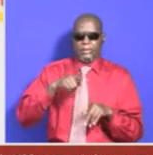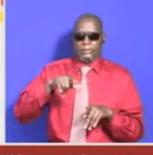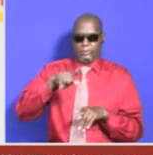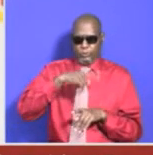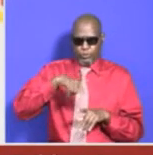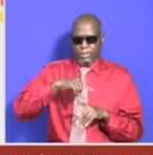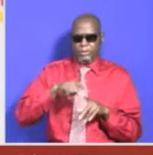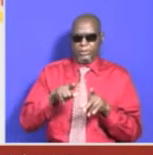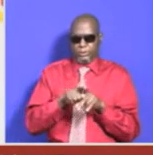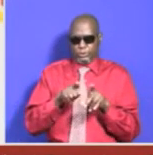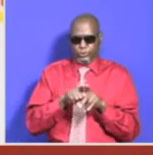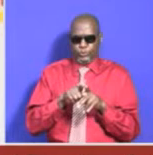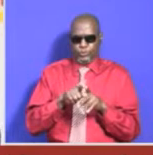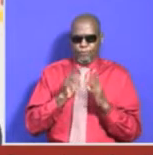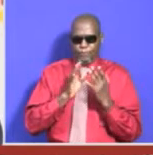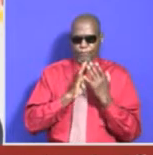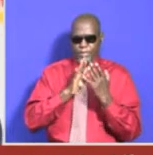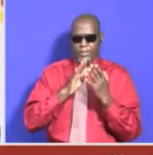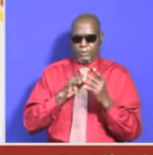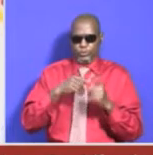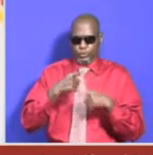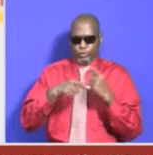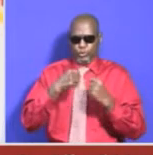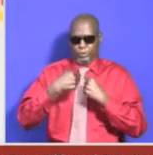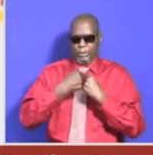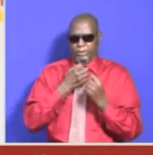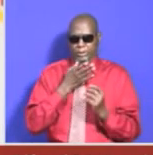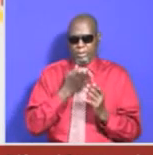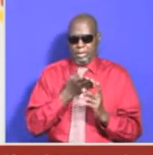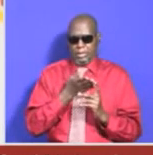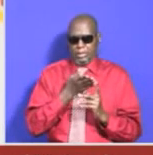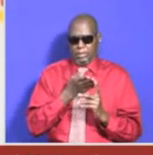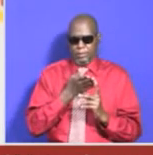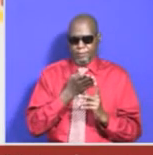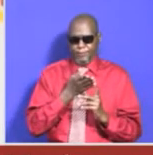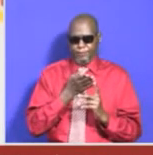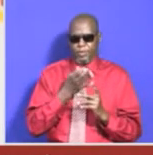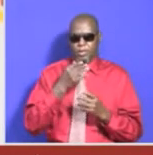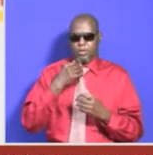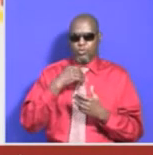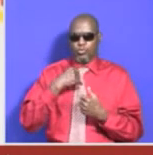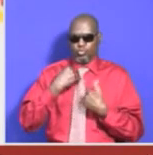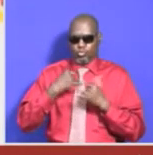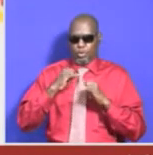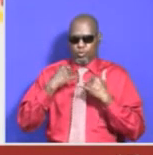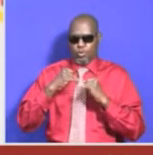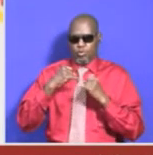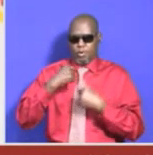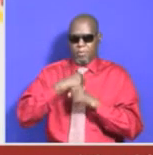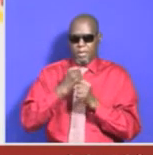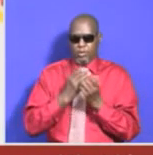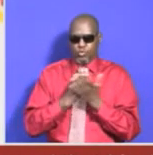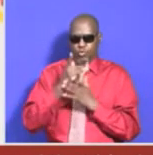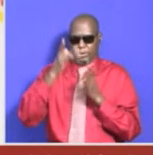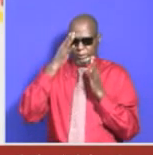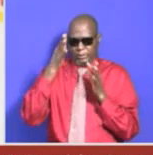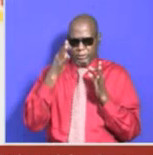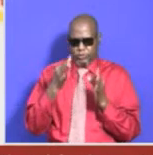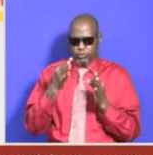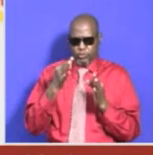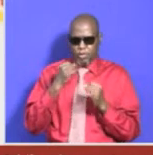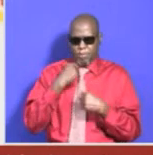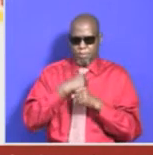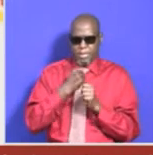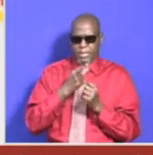face an ongoing challenge of trying to ensure that the decisions made are the